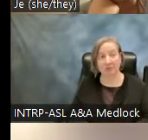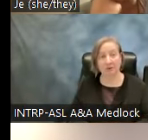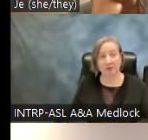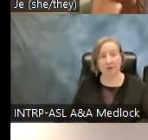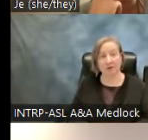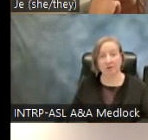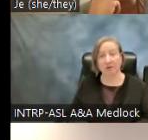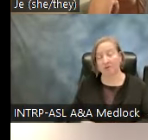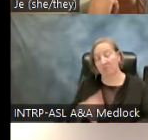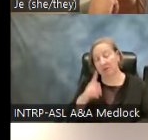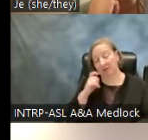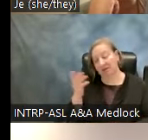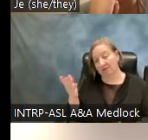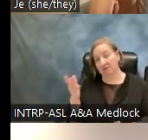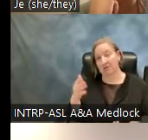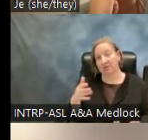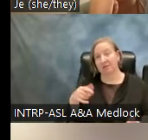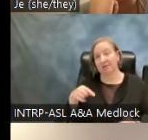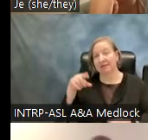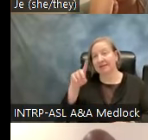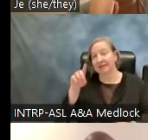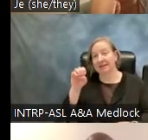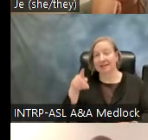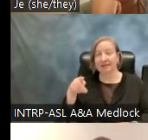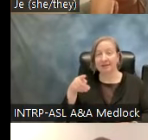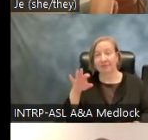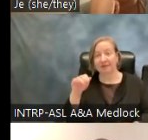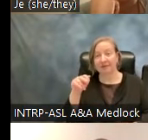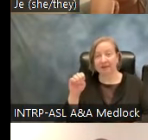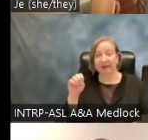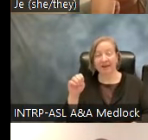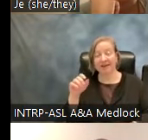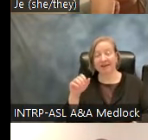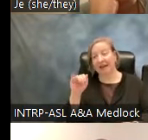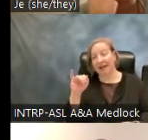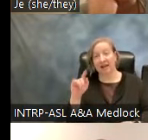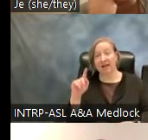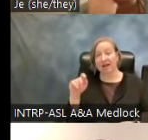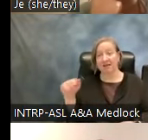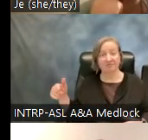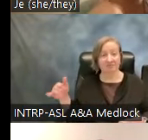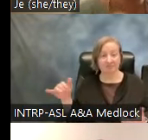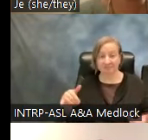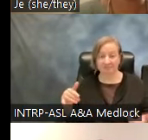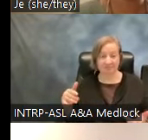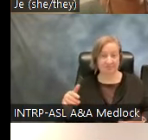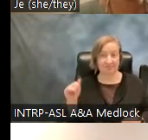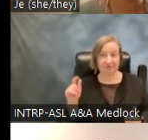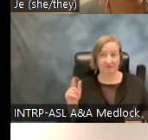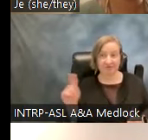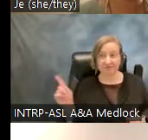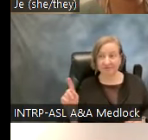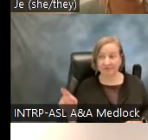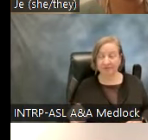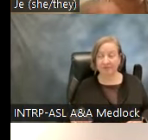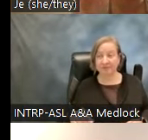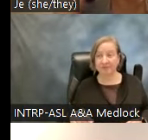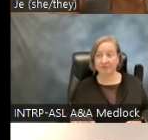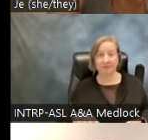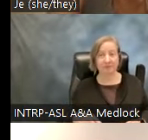Just because, there's deep fakes and AI and all sorts of things. Okay, where did